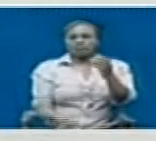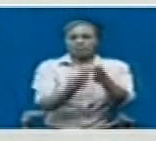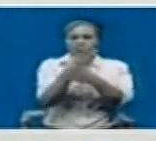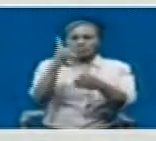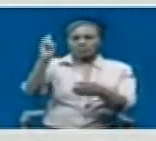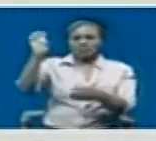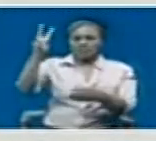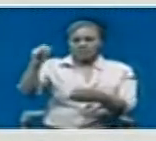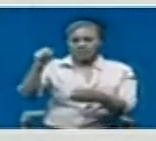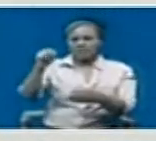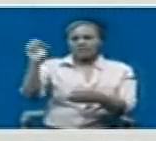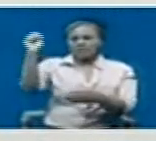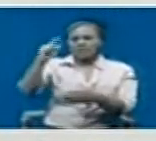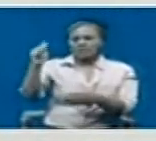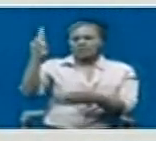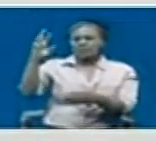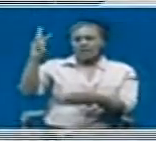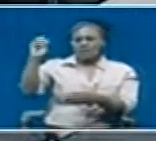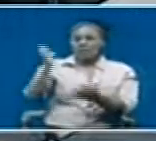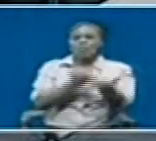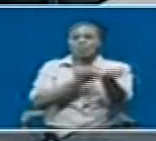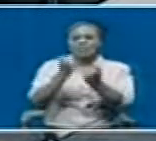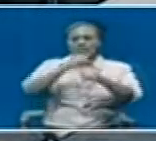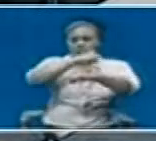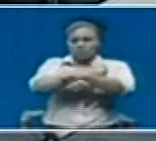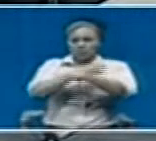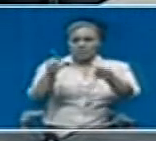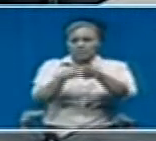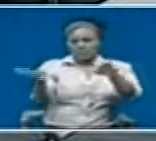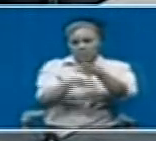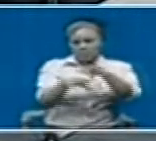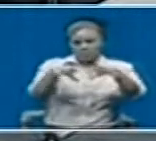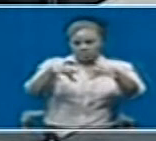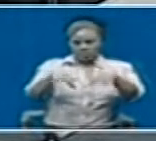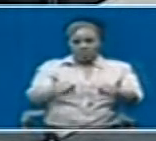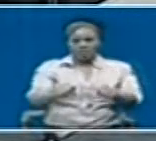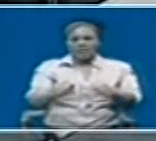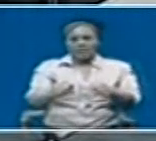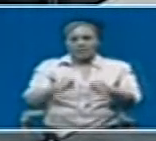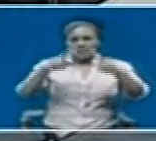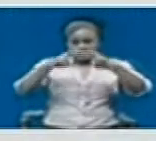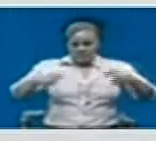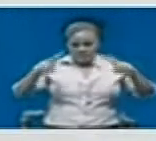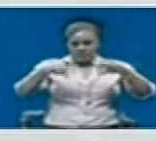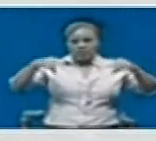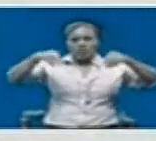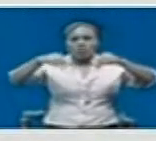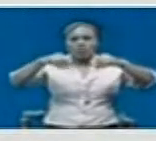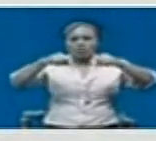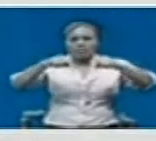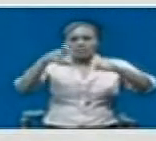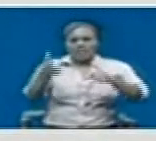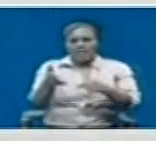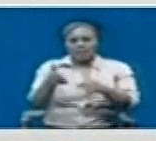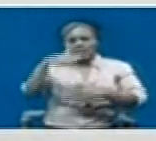of Strathmore Business School and who is also the deputy vice chancellor, research and quality assurance at